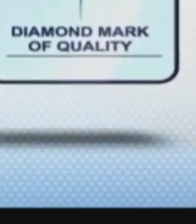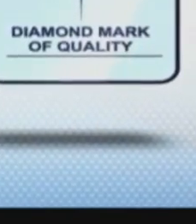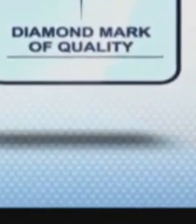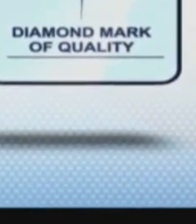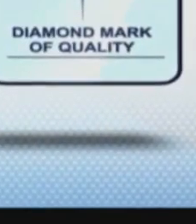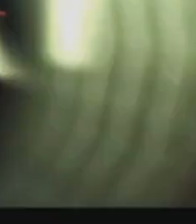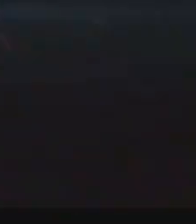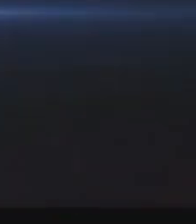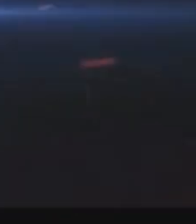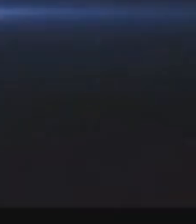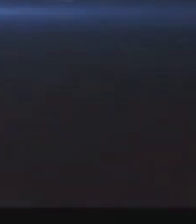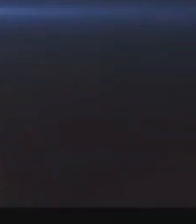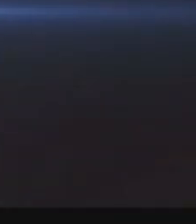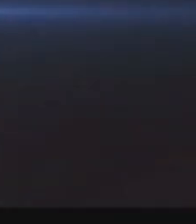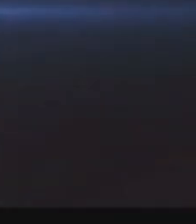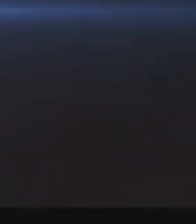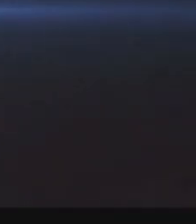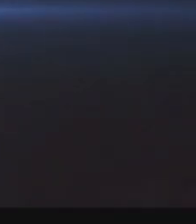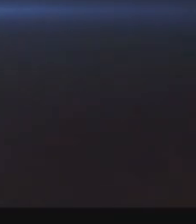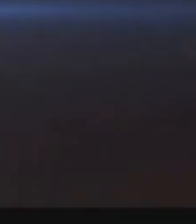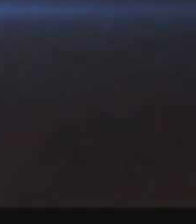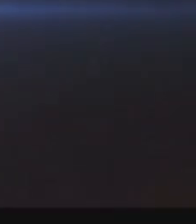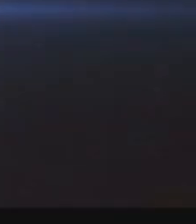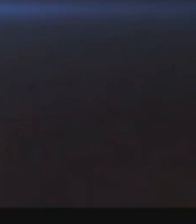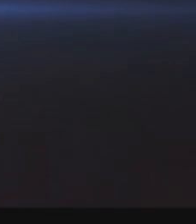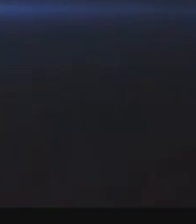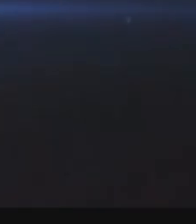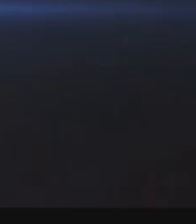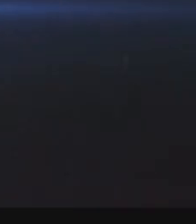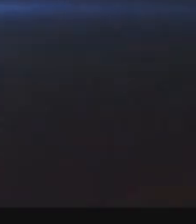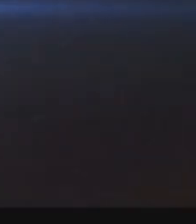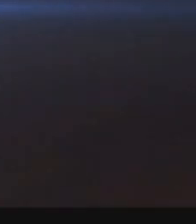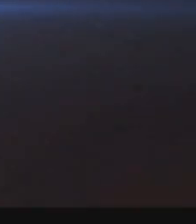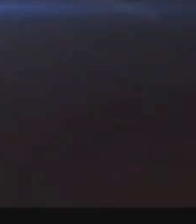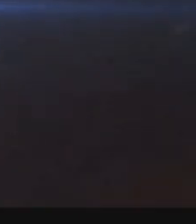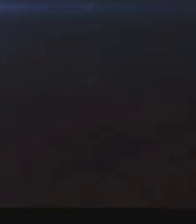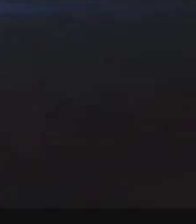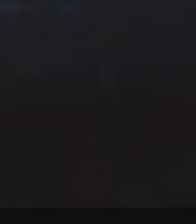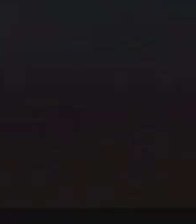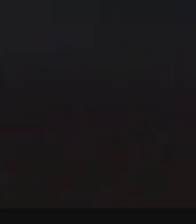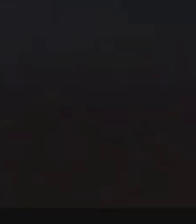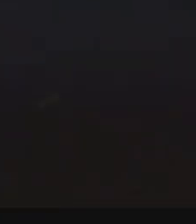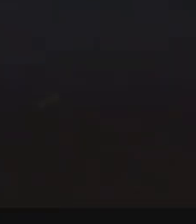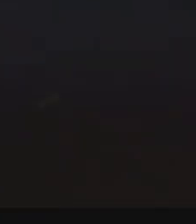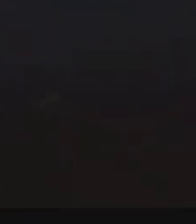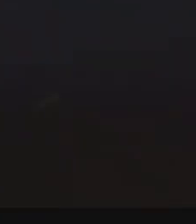mark of quality. Devki Steel, Kenya's most trusted steel company.